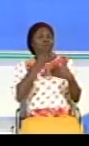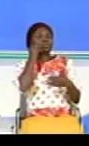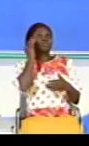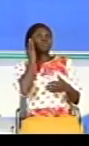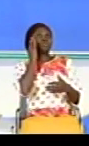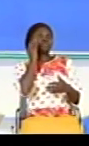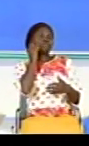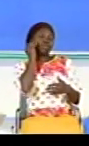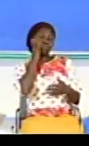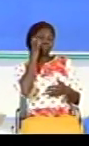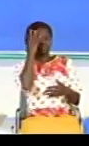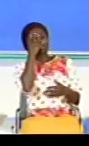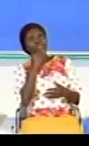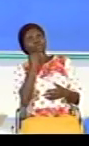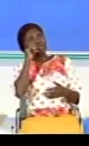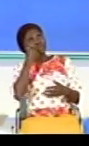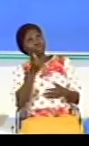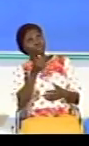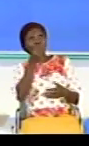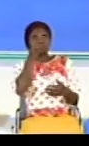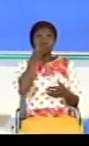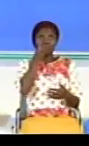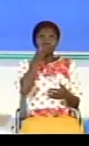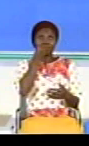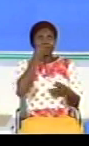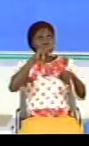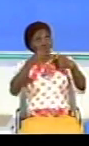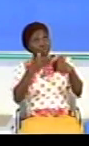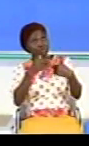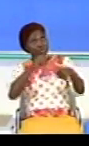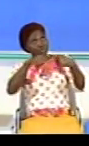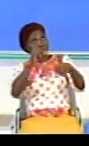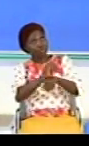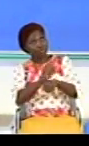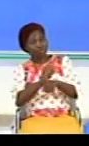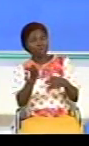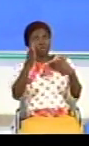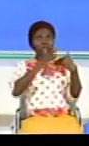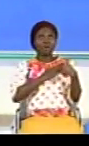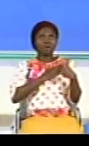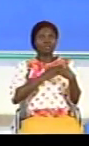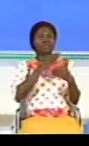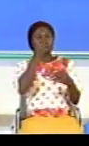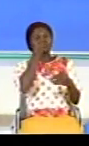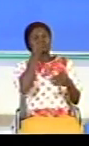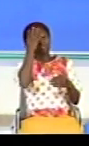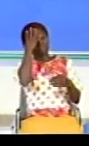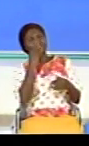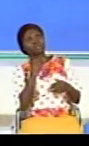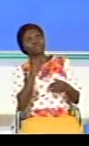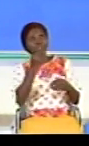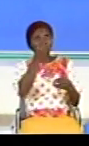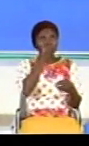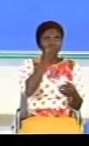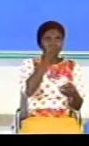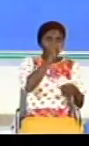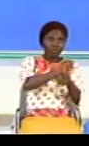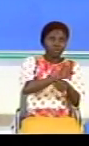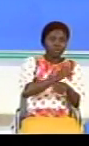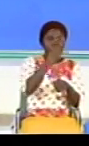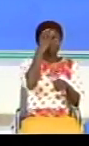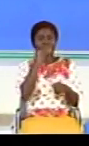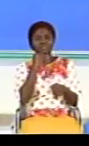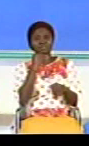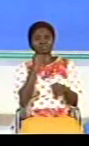wake up, I eat, I go to work, I come back and eat and sleep. I eat and sleep. I walk and sleep. No